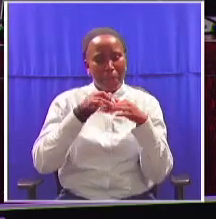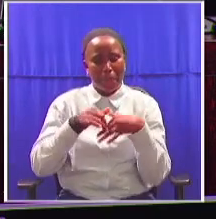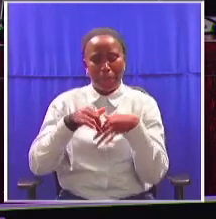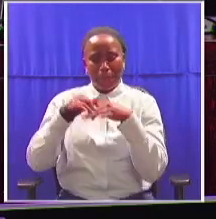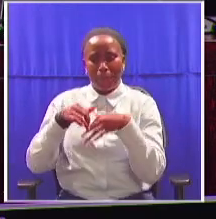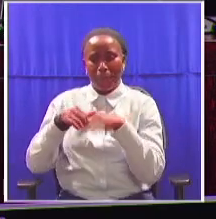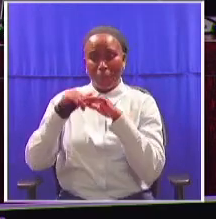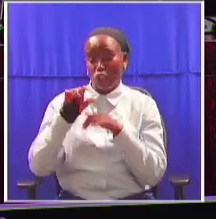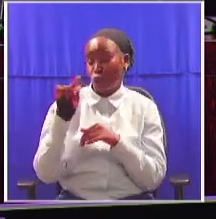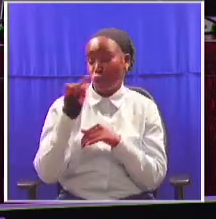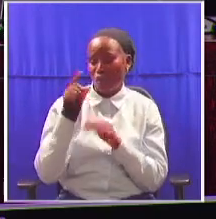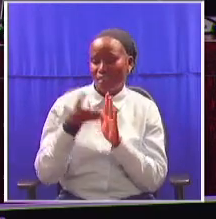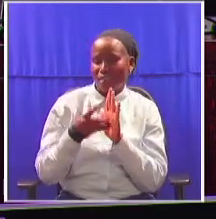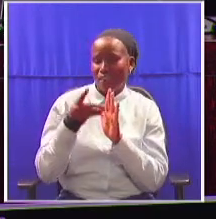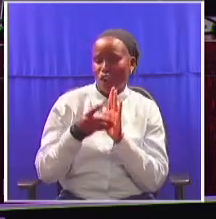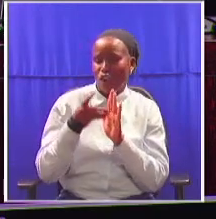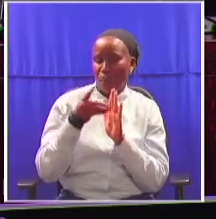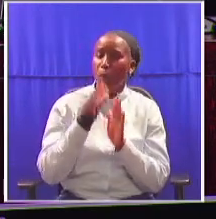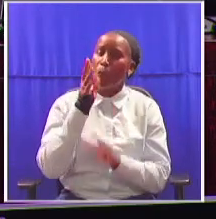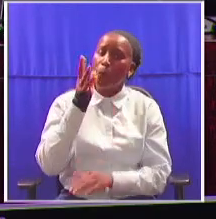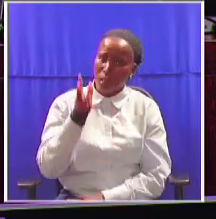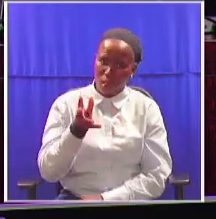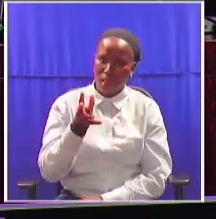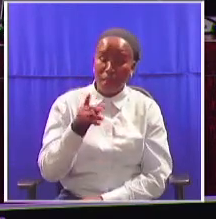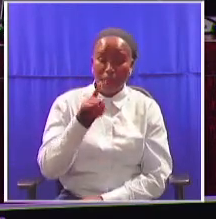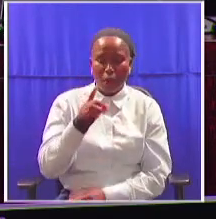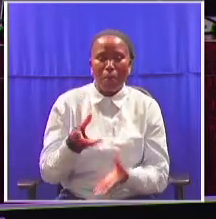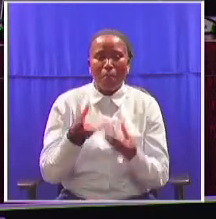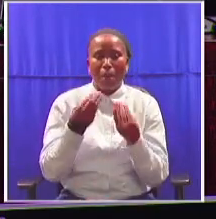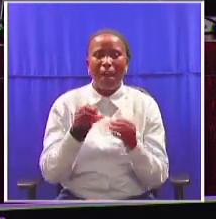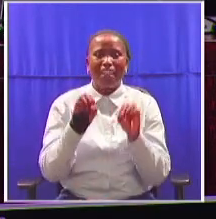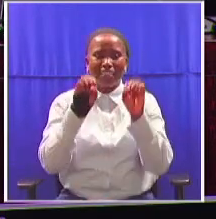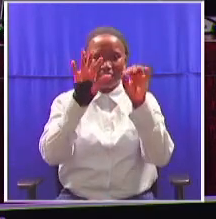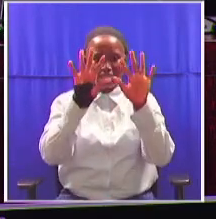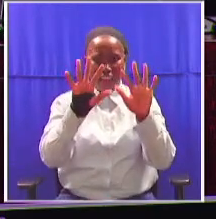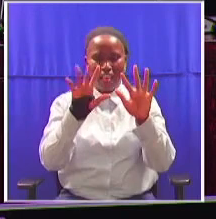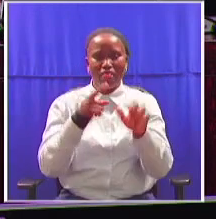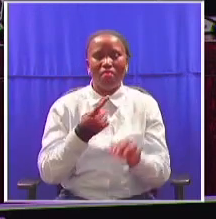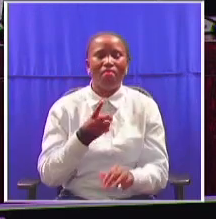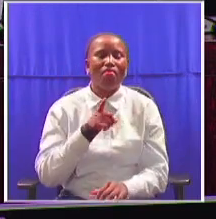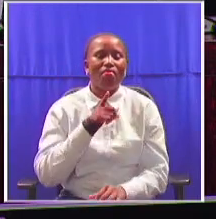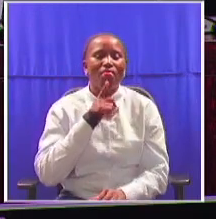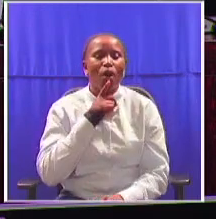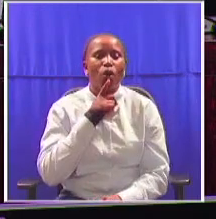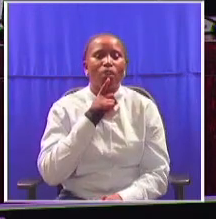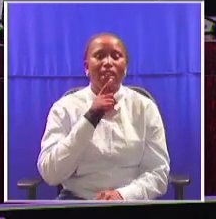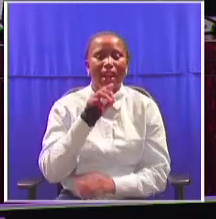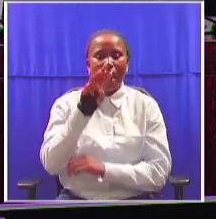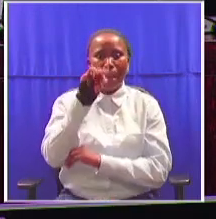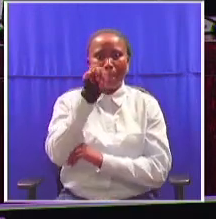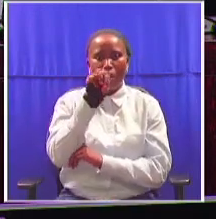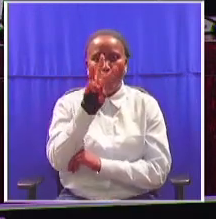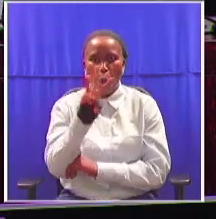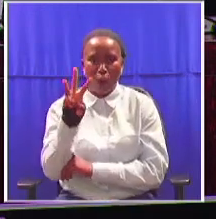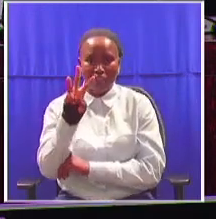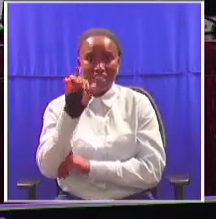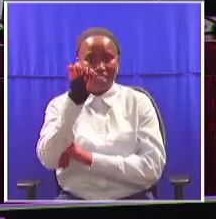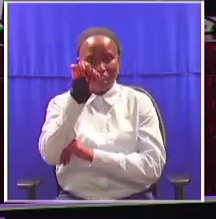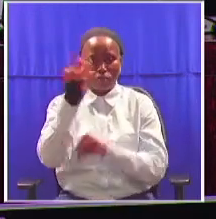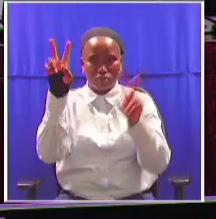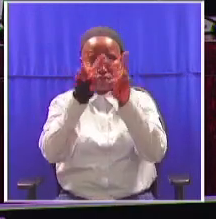development. Representing over 10,000 megawatts of new generation